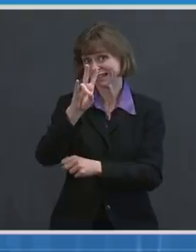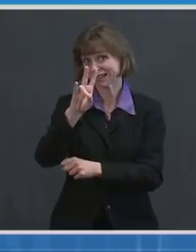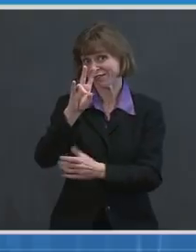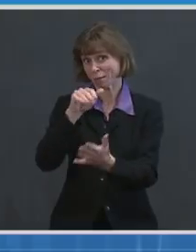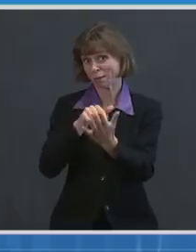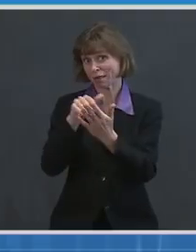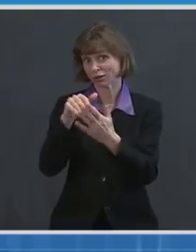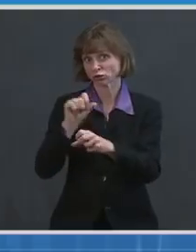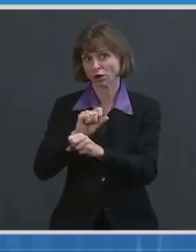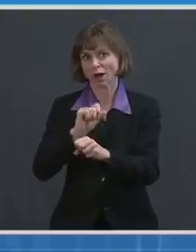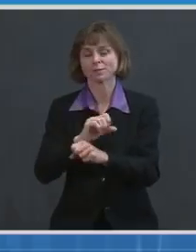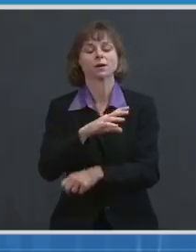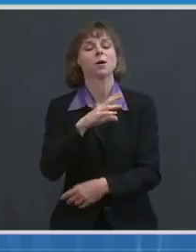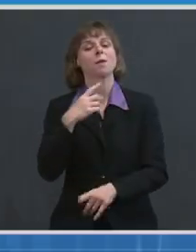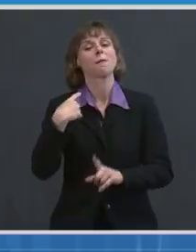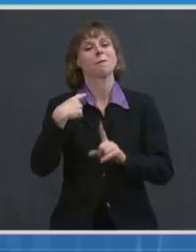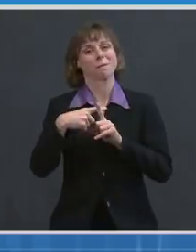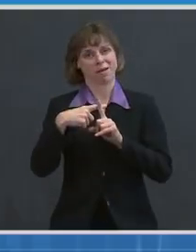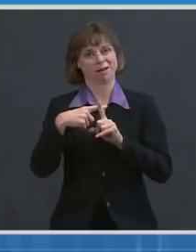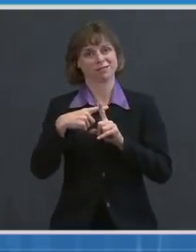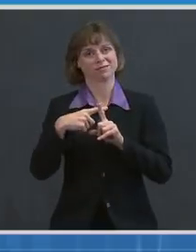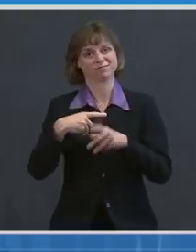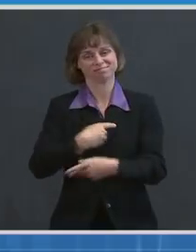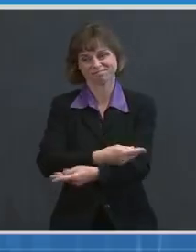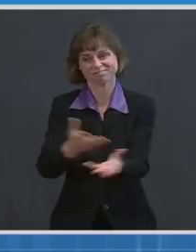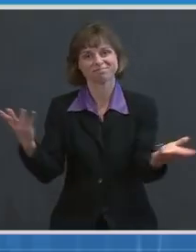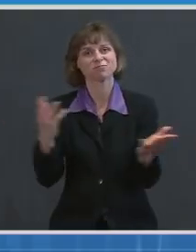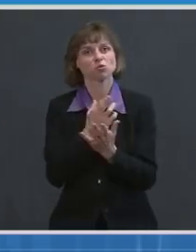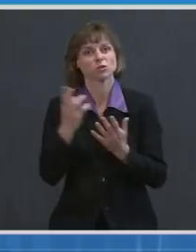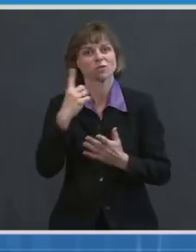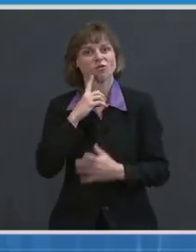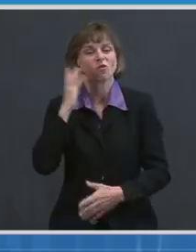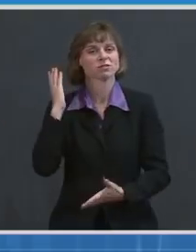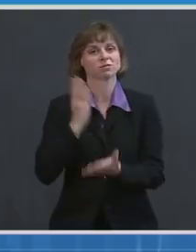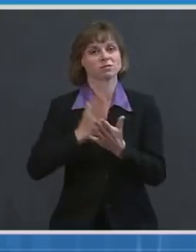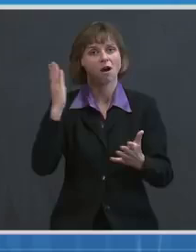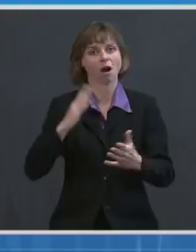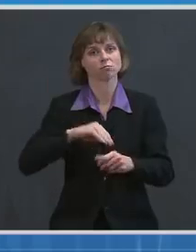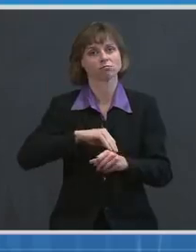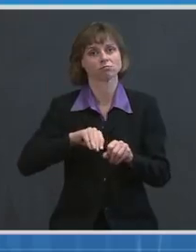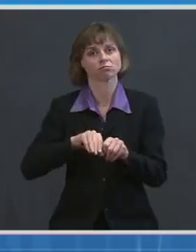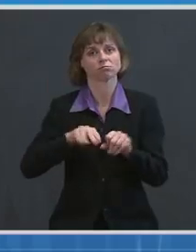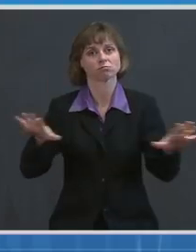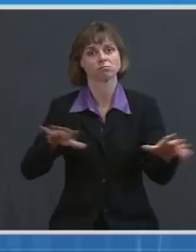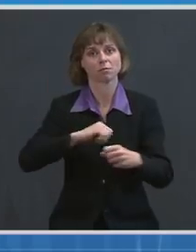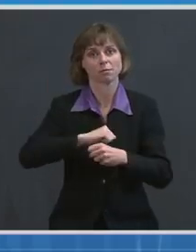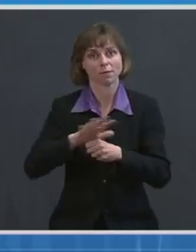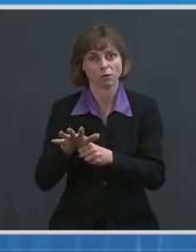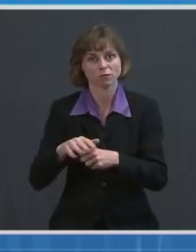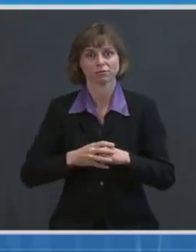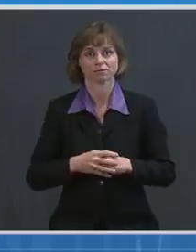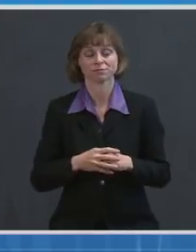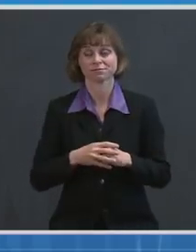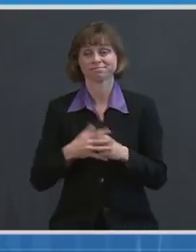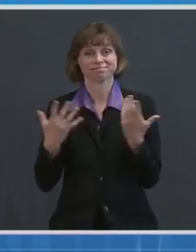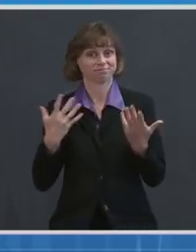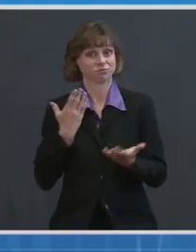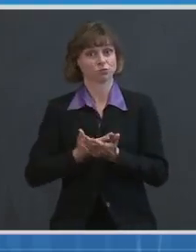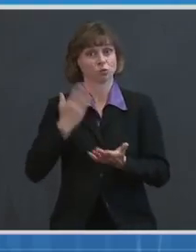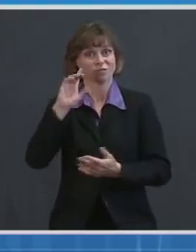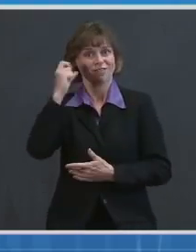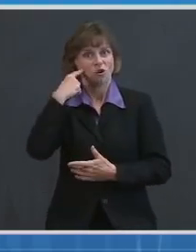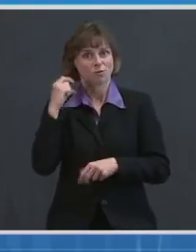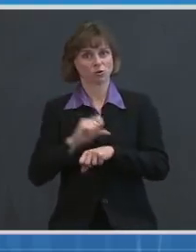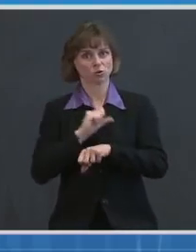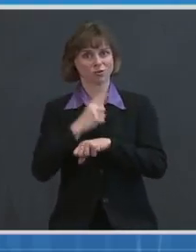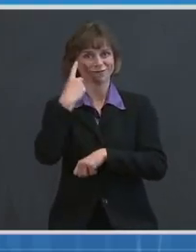need to defeat the pandemic. It demonstrates that government, once again, is working for the people. On